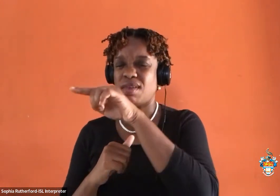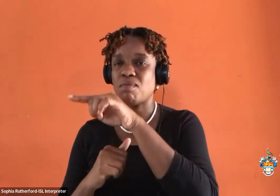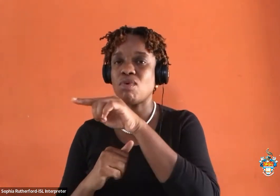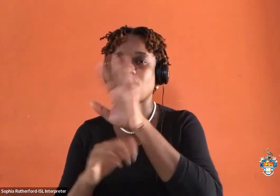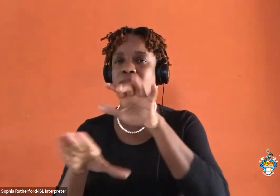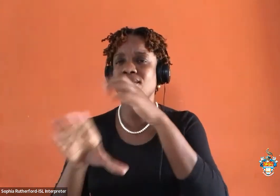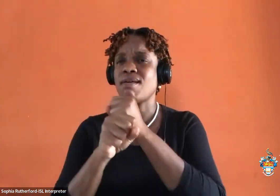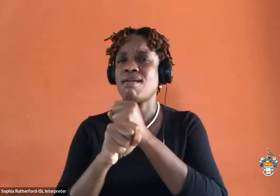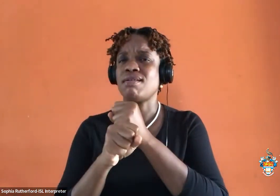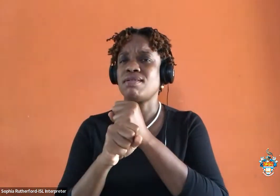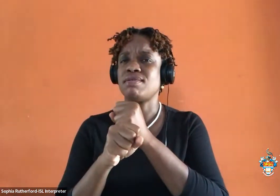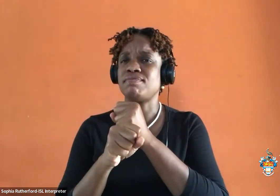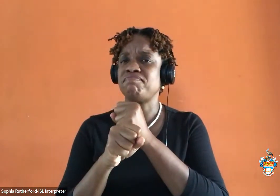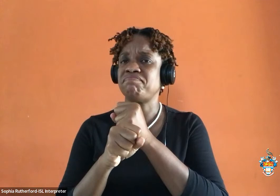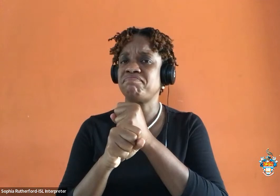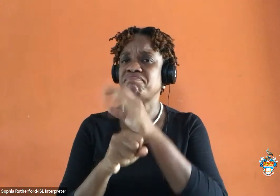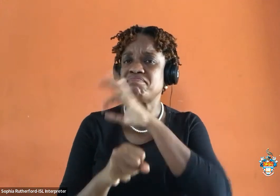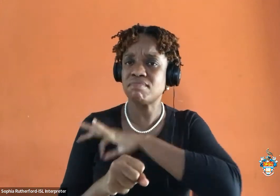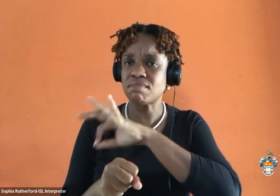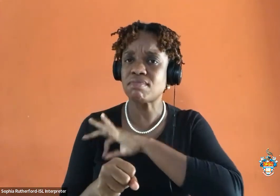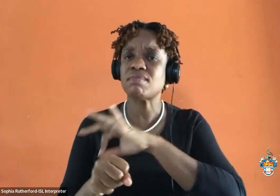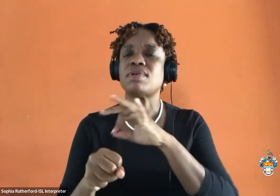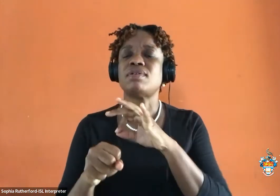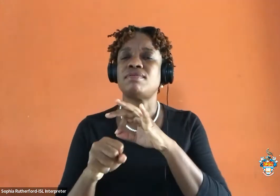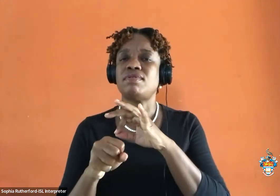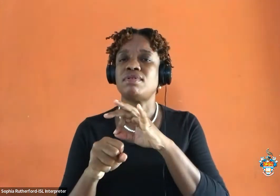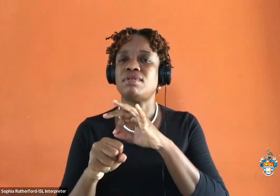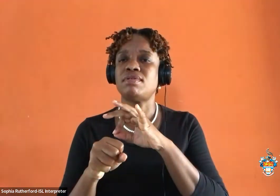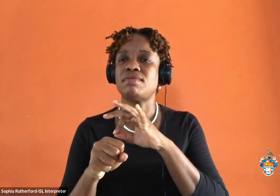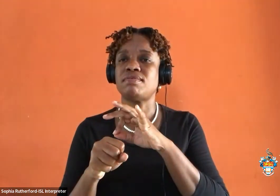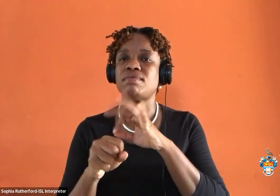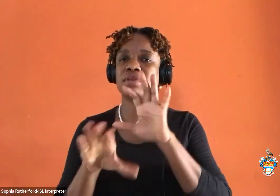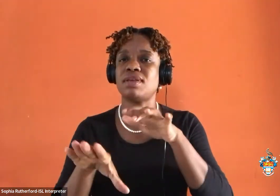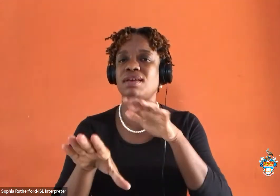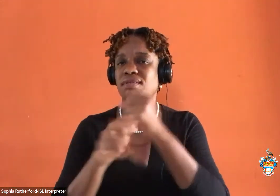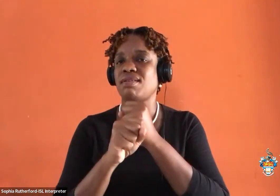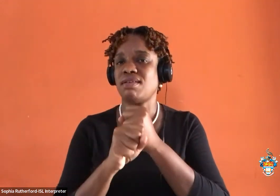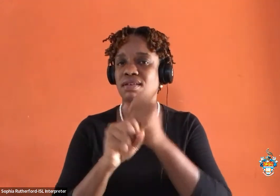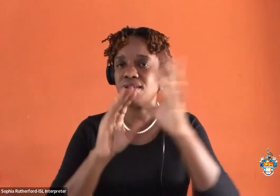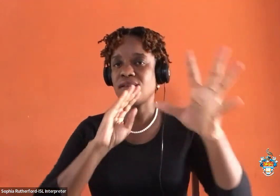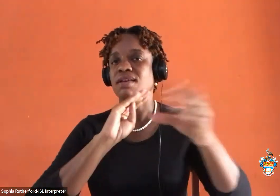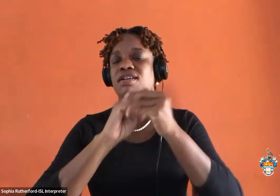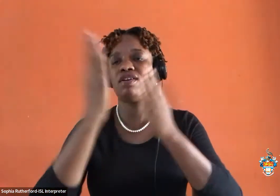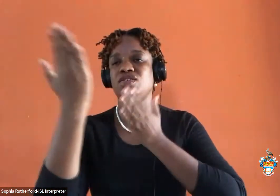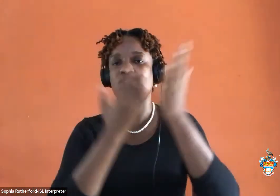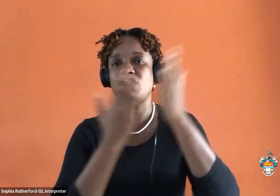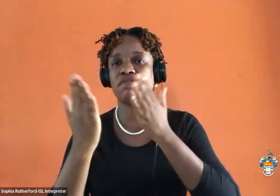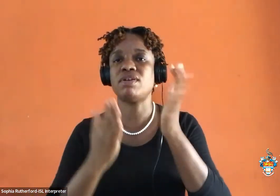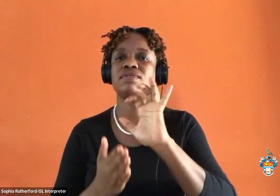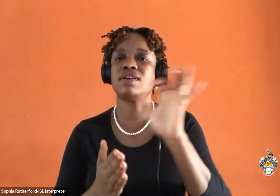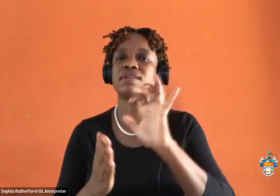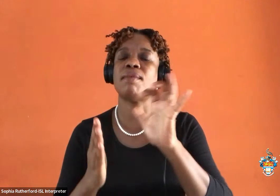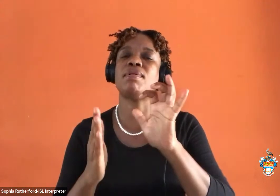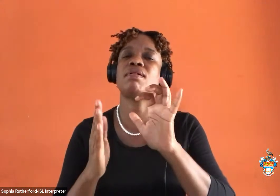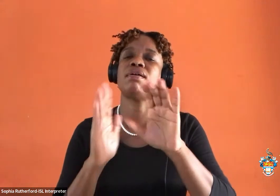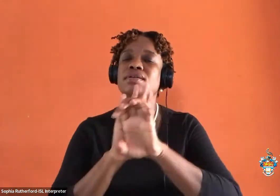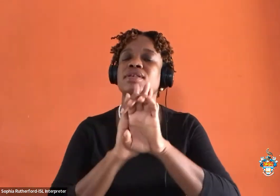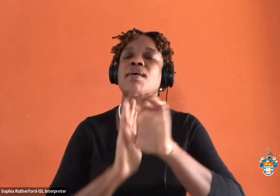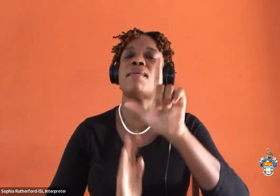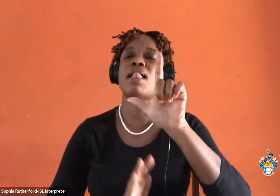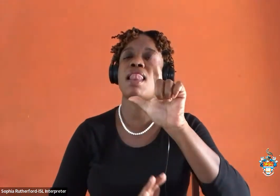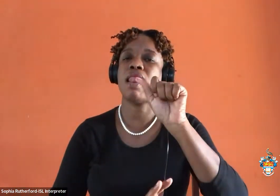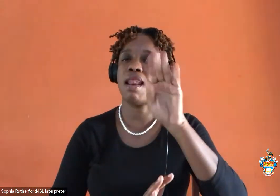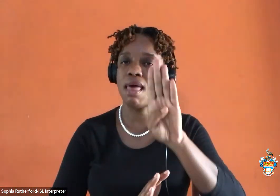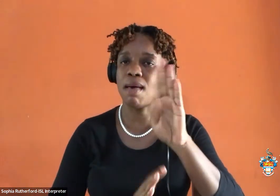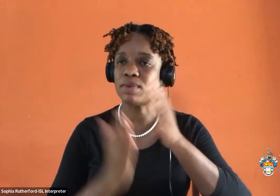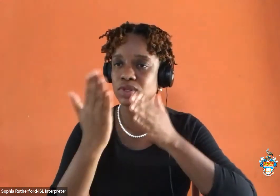and hold exemption cards can access additional services, for example, laboratory services, but others who